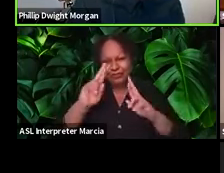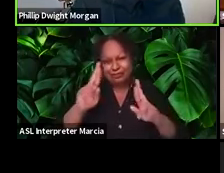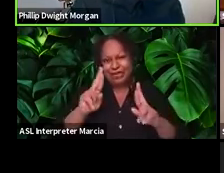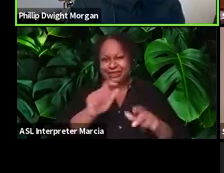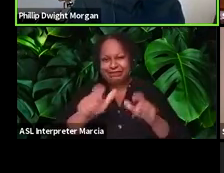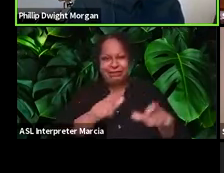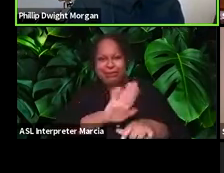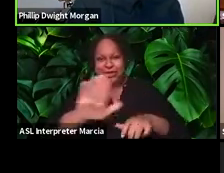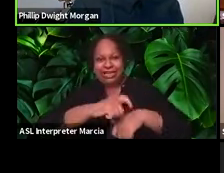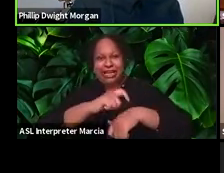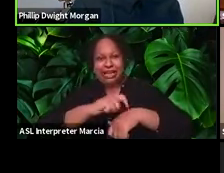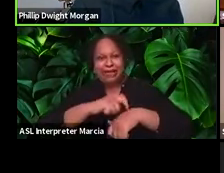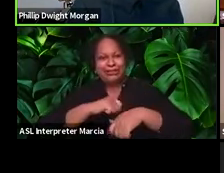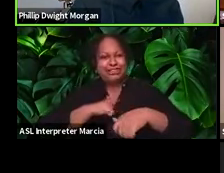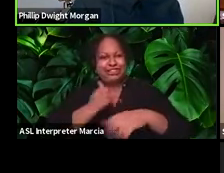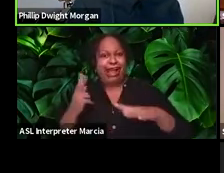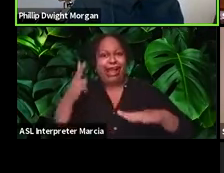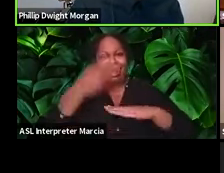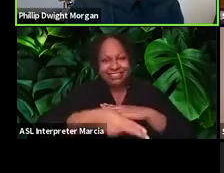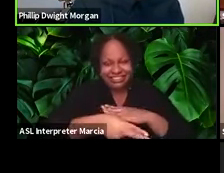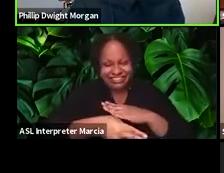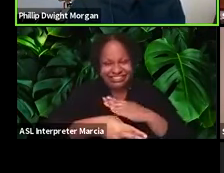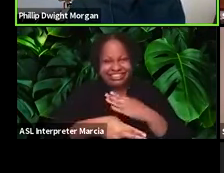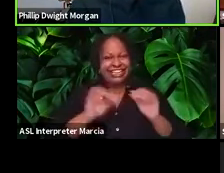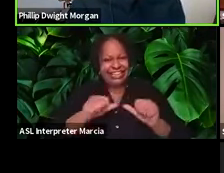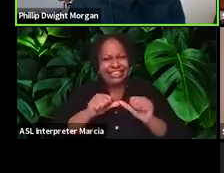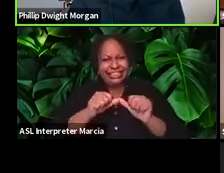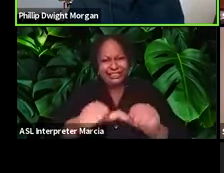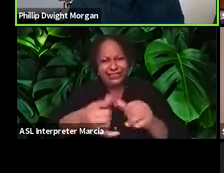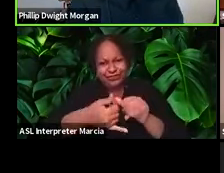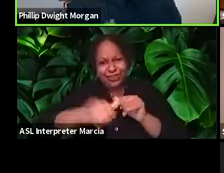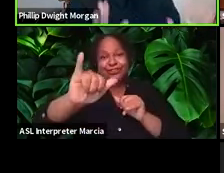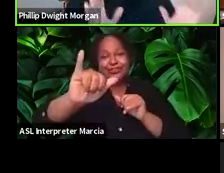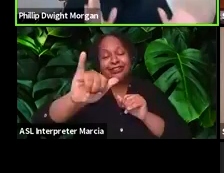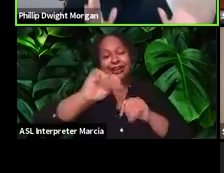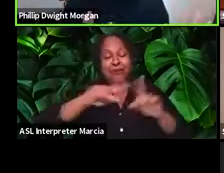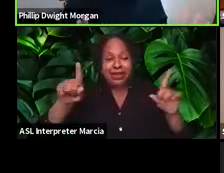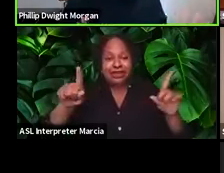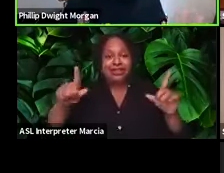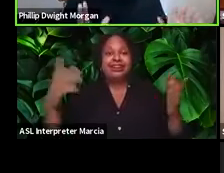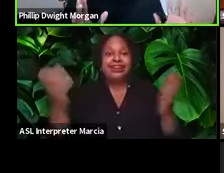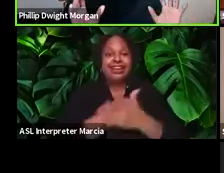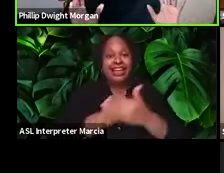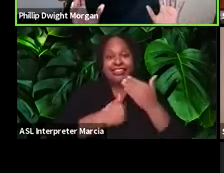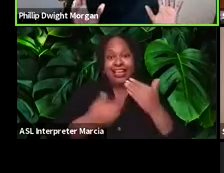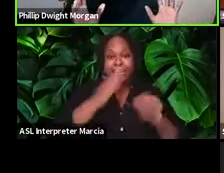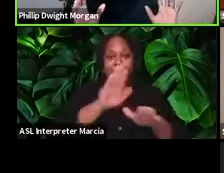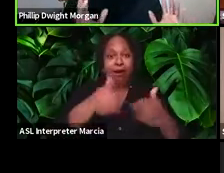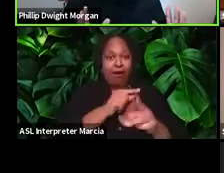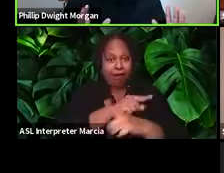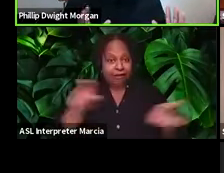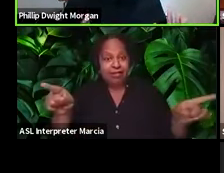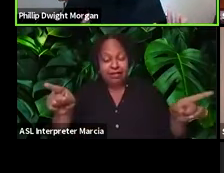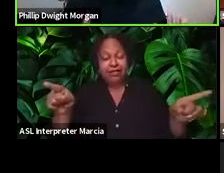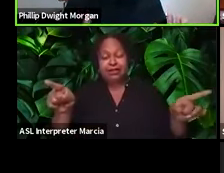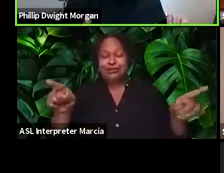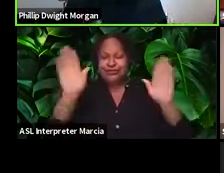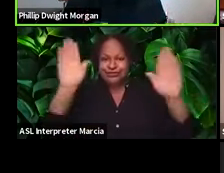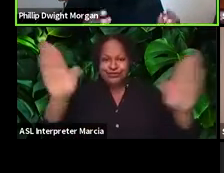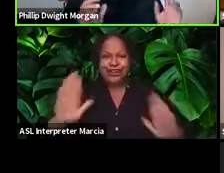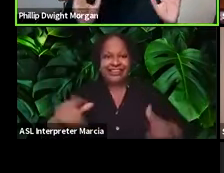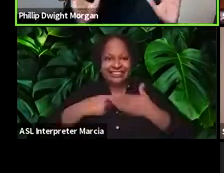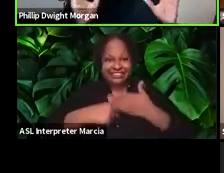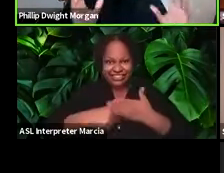time. So I'm sorry to cut it short. We could go on forever, but I want to thank you all for just such a great